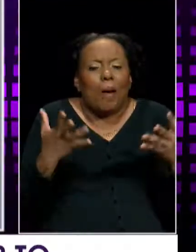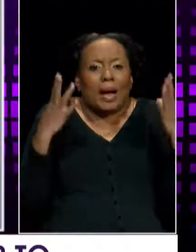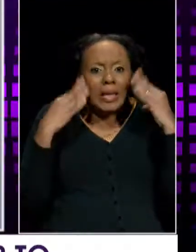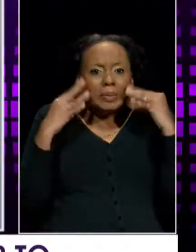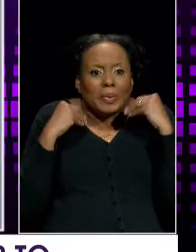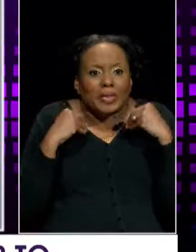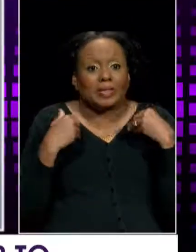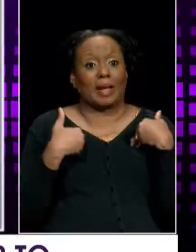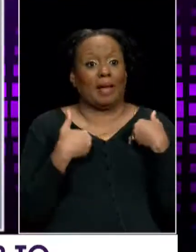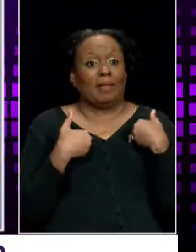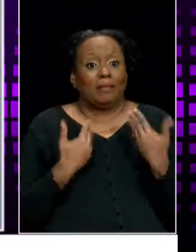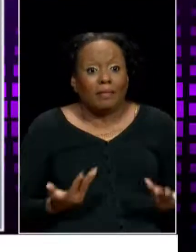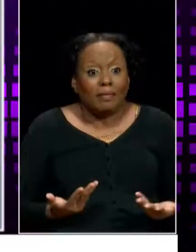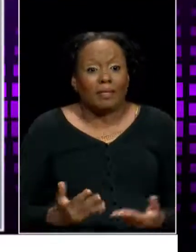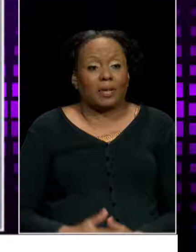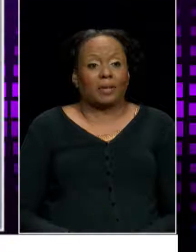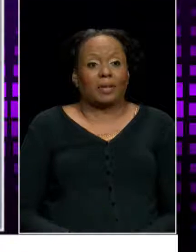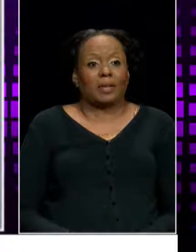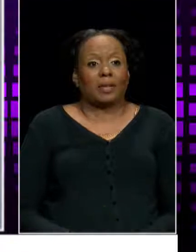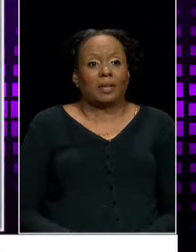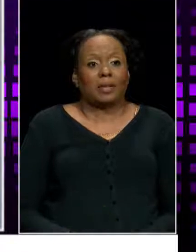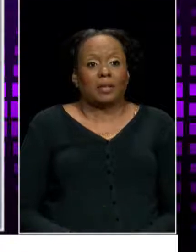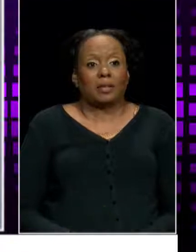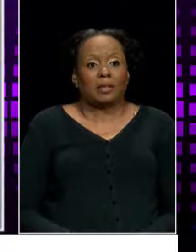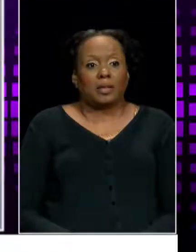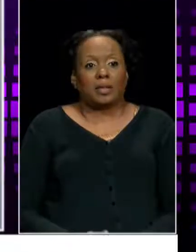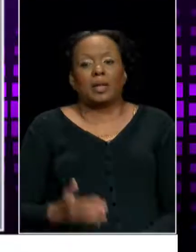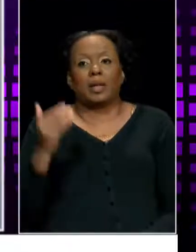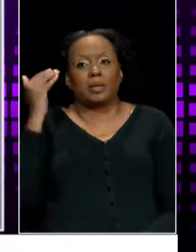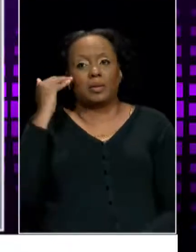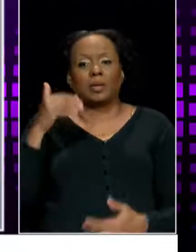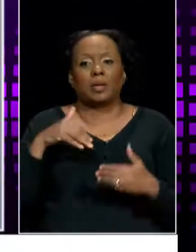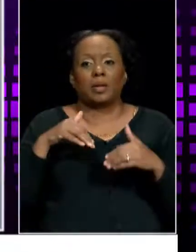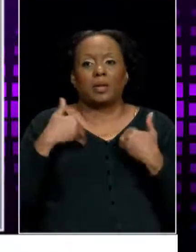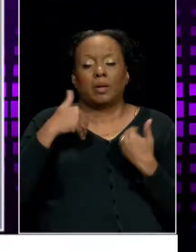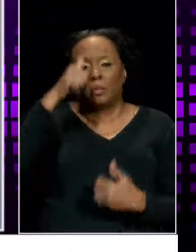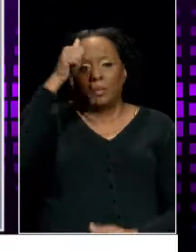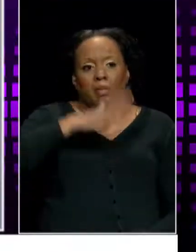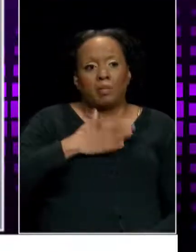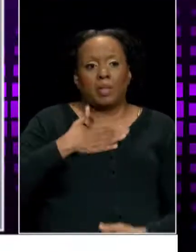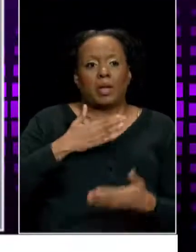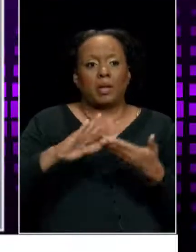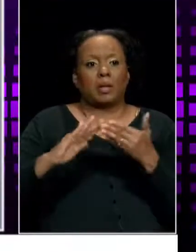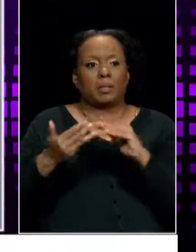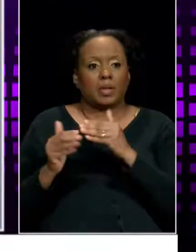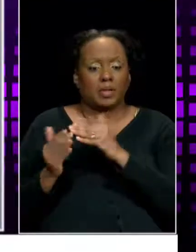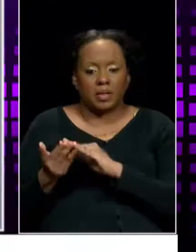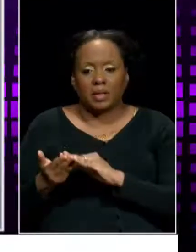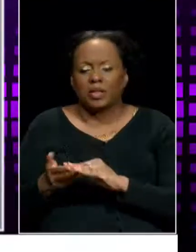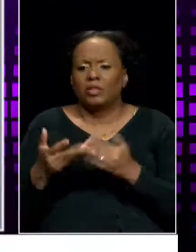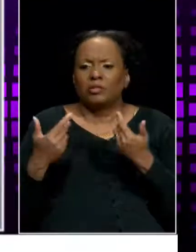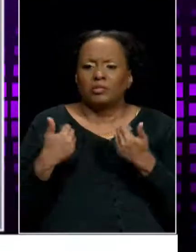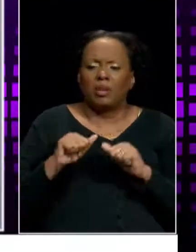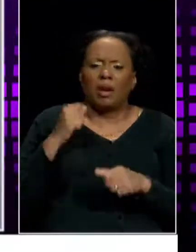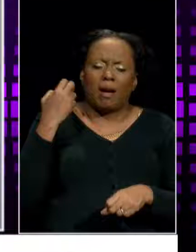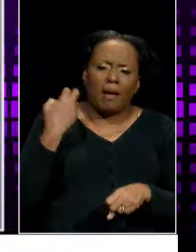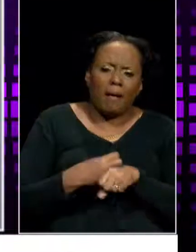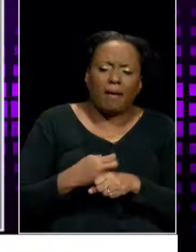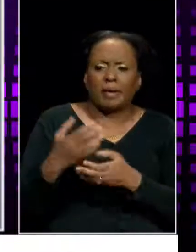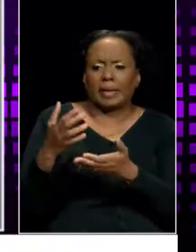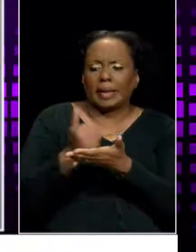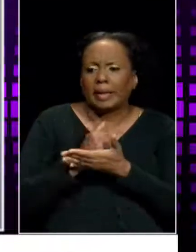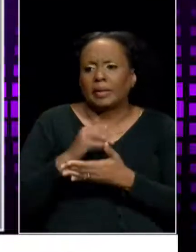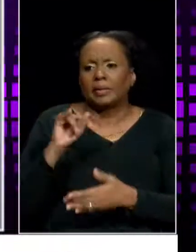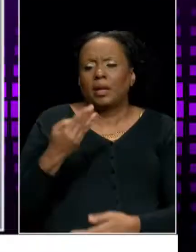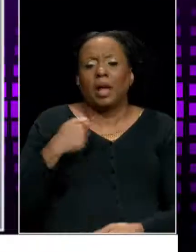for a young man in my community. He's trying so hard to get a job. I actually printed up his CV and his cover